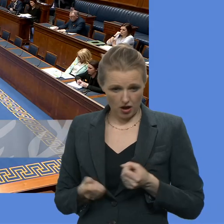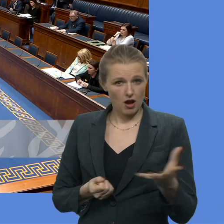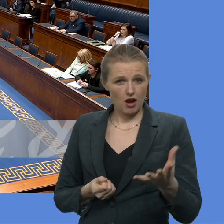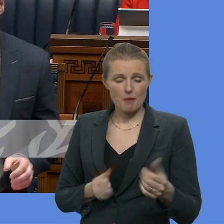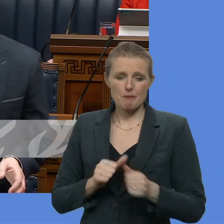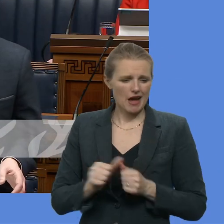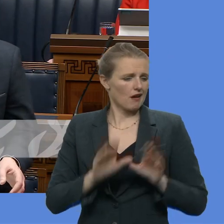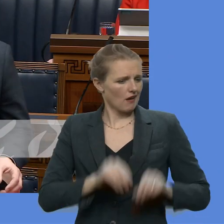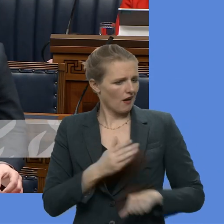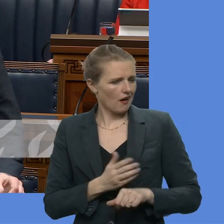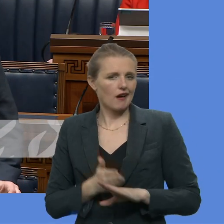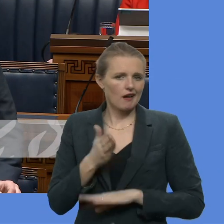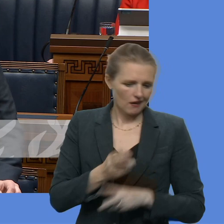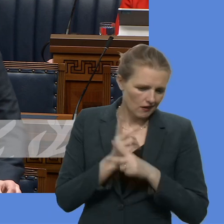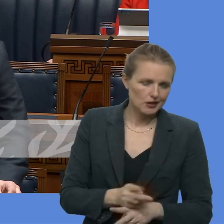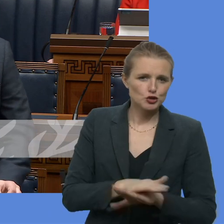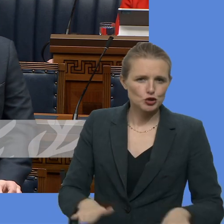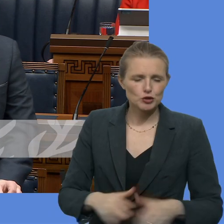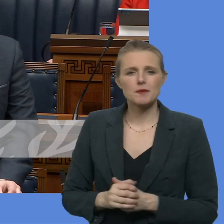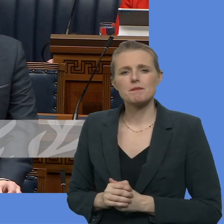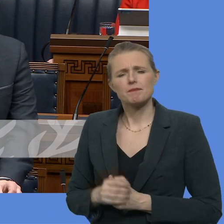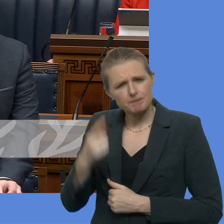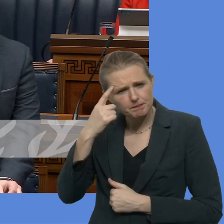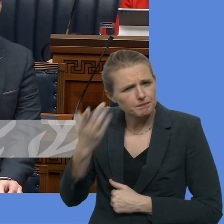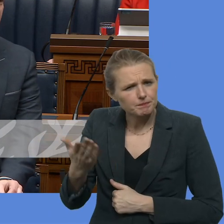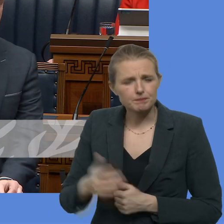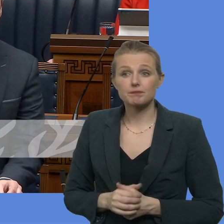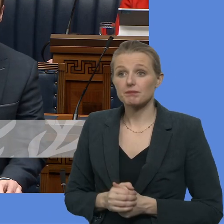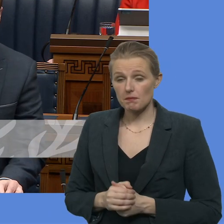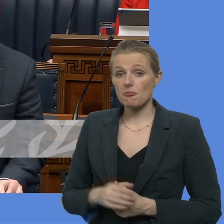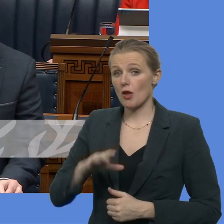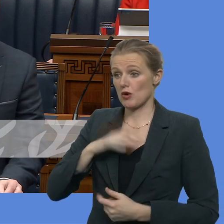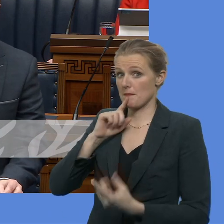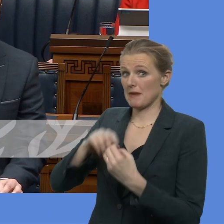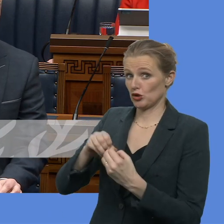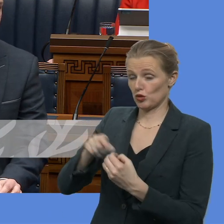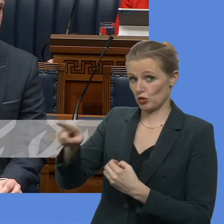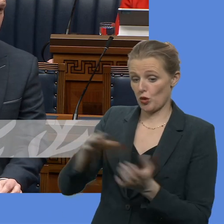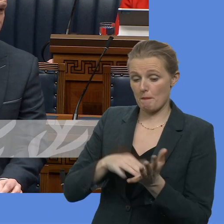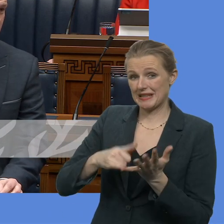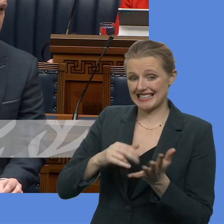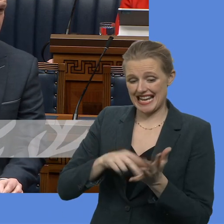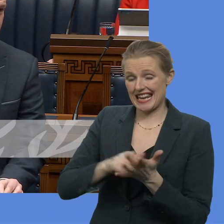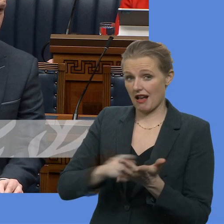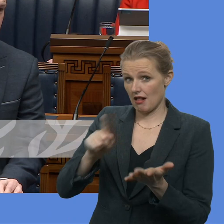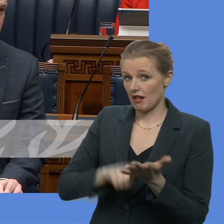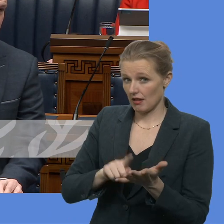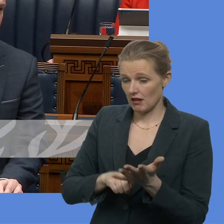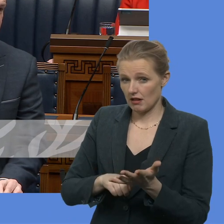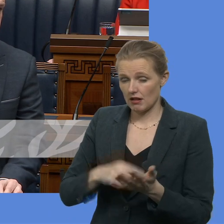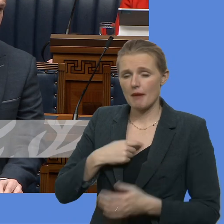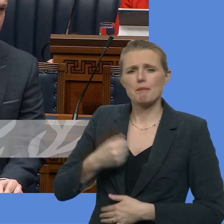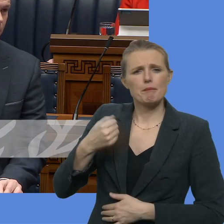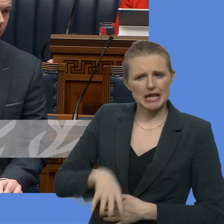Well, as I indicated in my original answer to Ms. Nicol, we have had conversations between